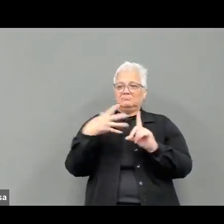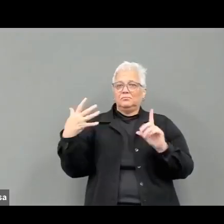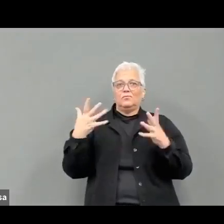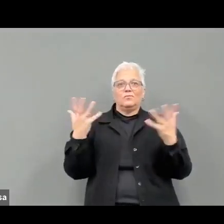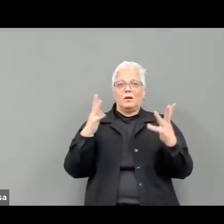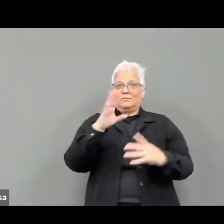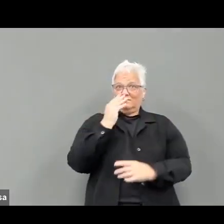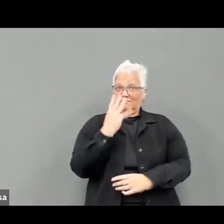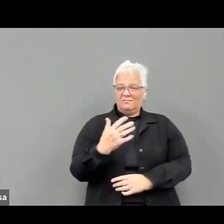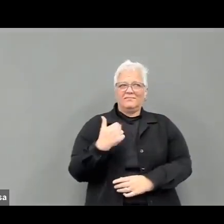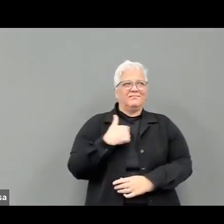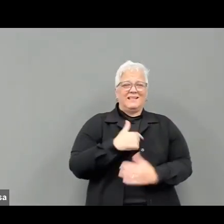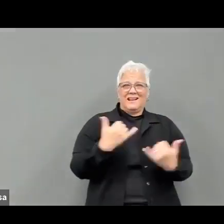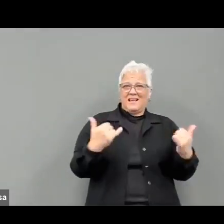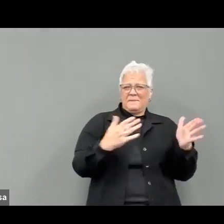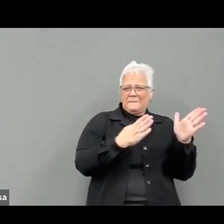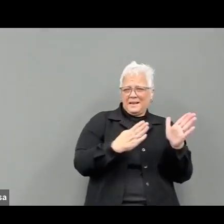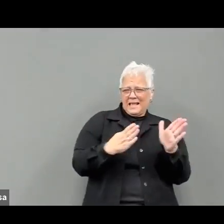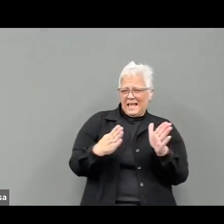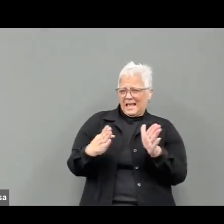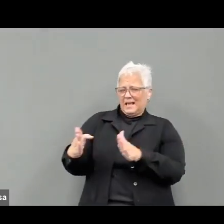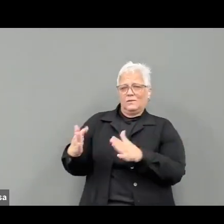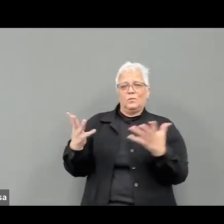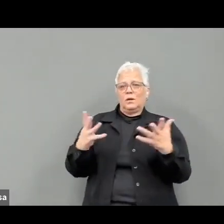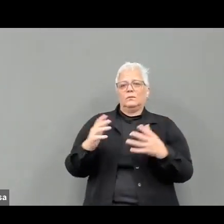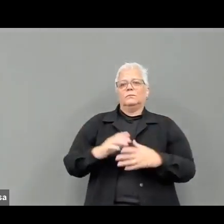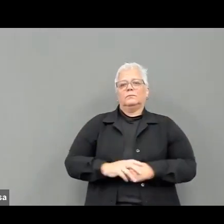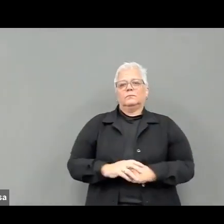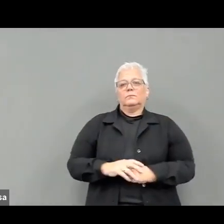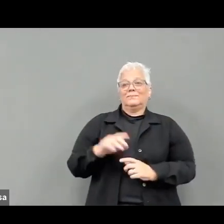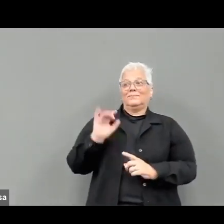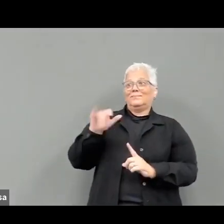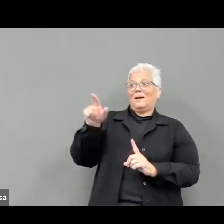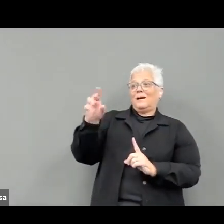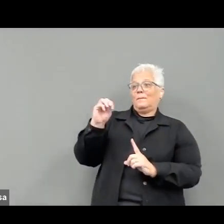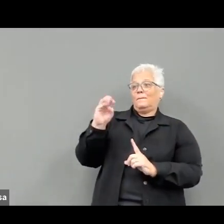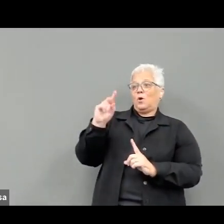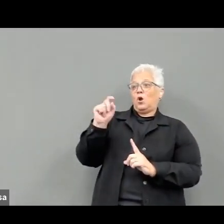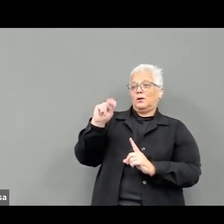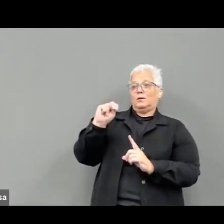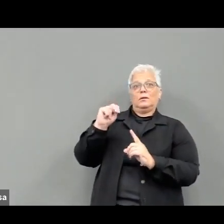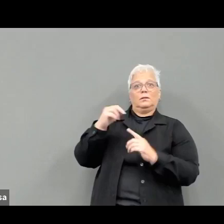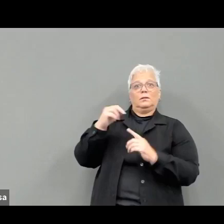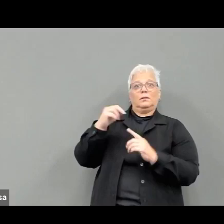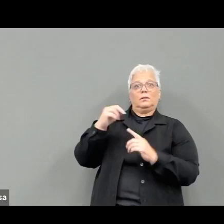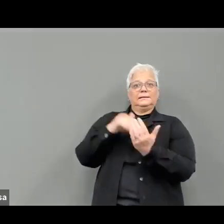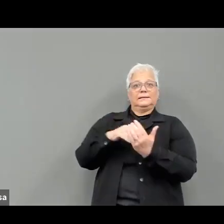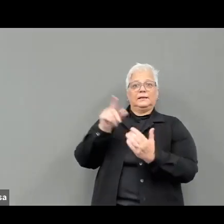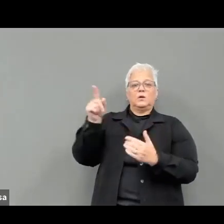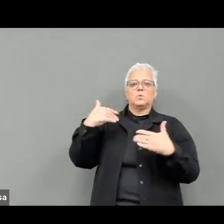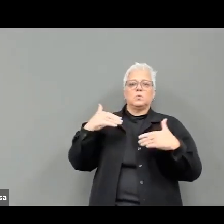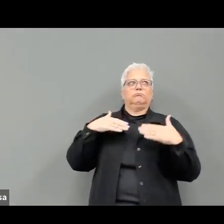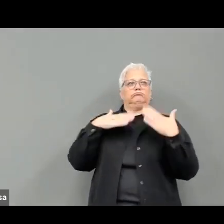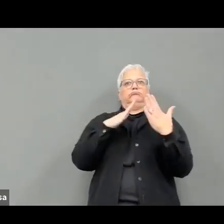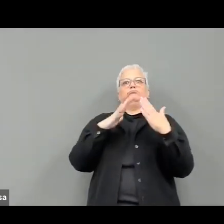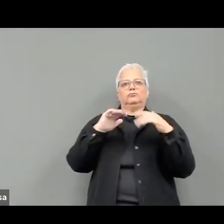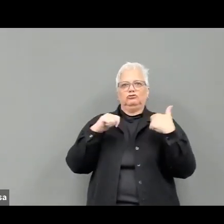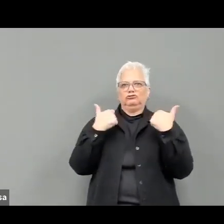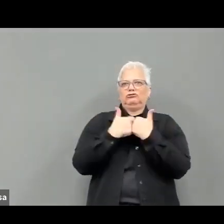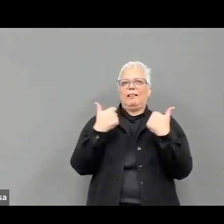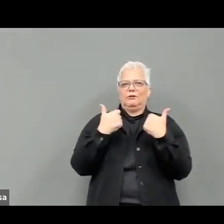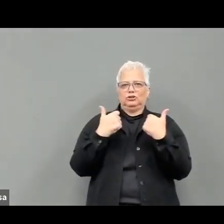challenges Morton is facing with trying to be part of the community-wide infrastructure to get people vaccinated.